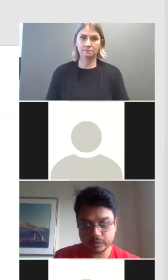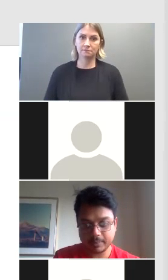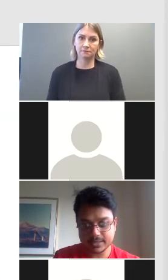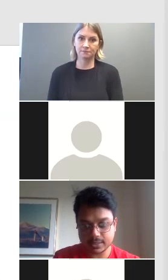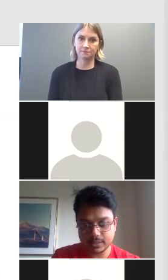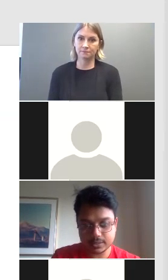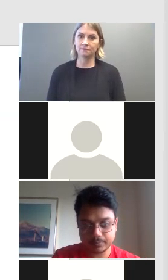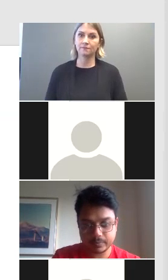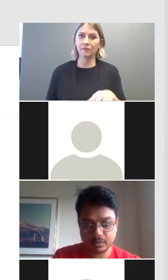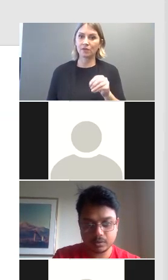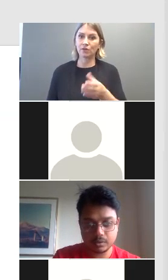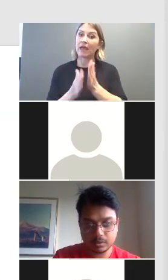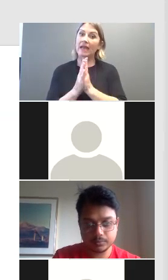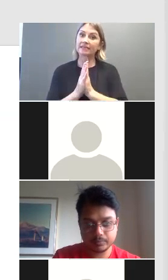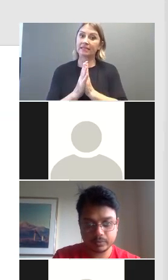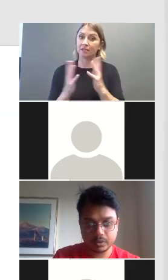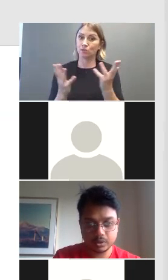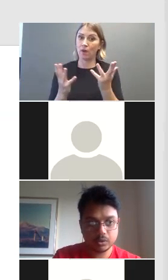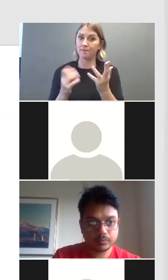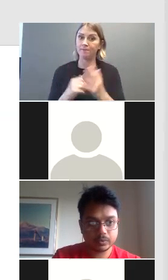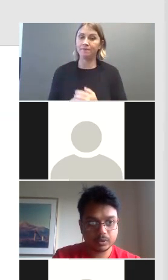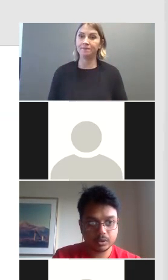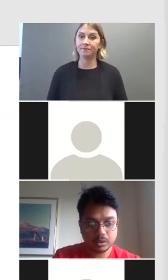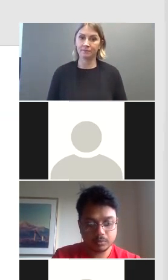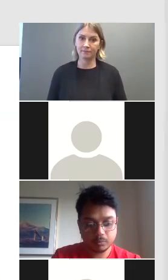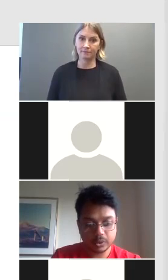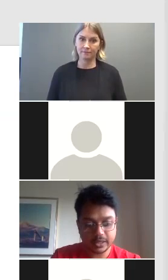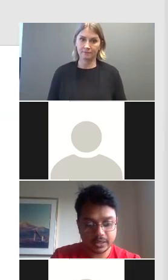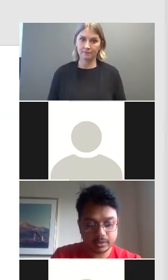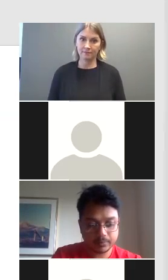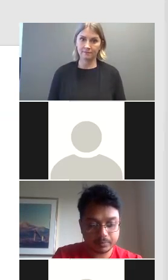So what I'm asking is, would I get